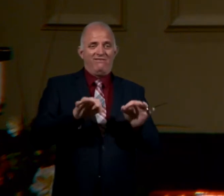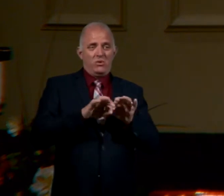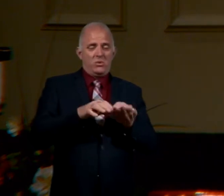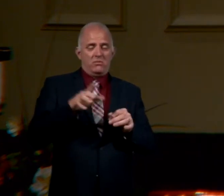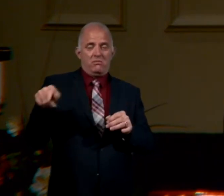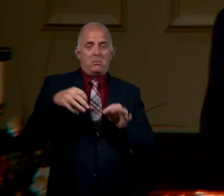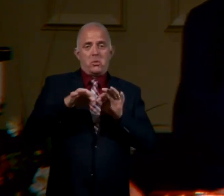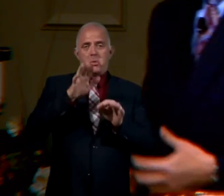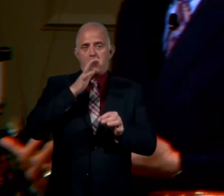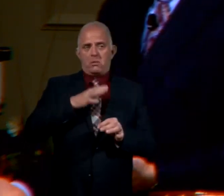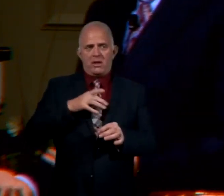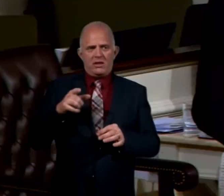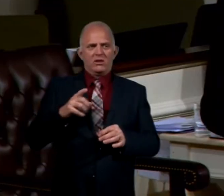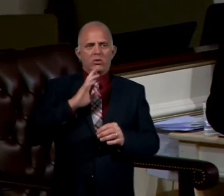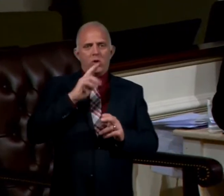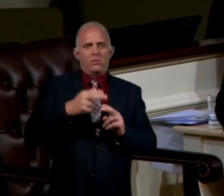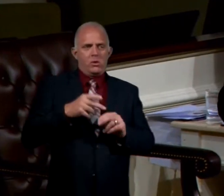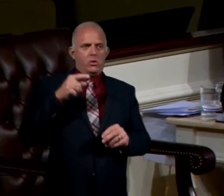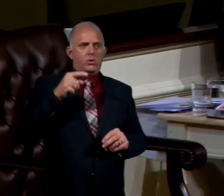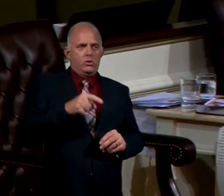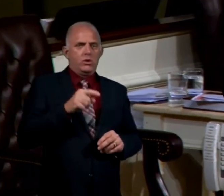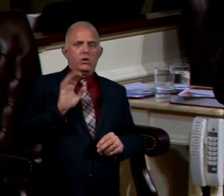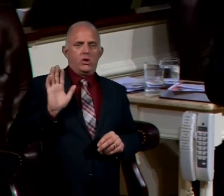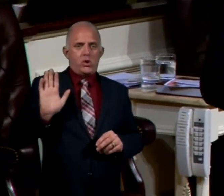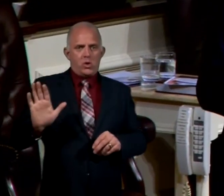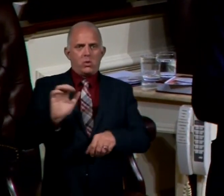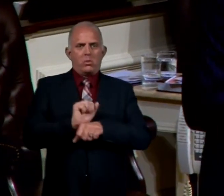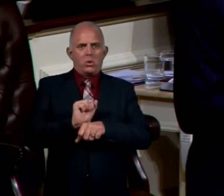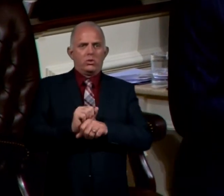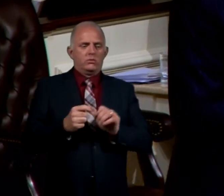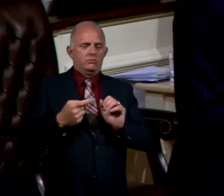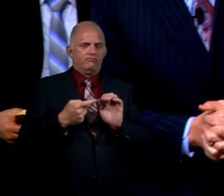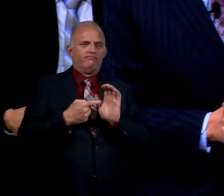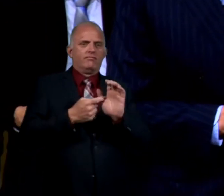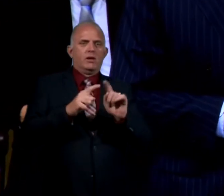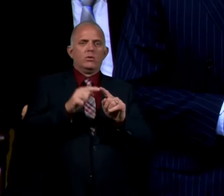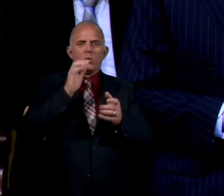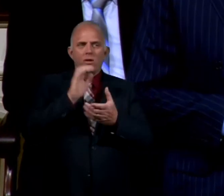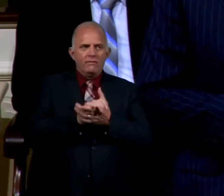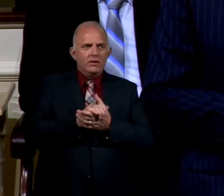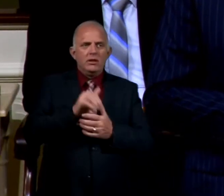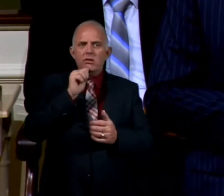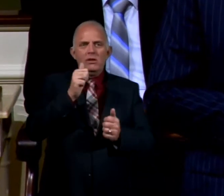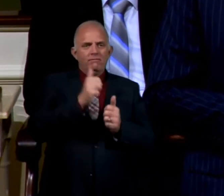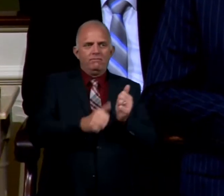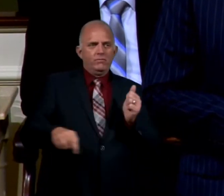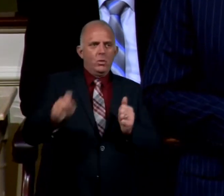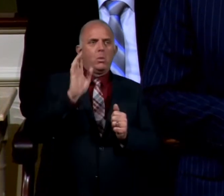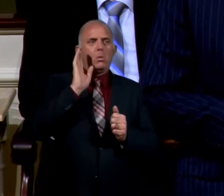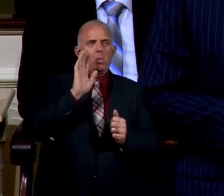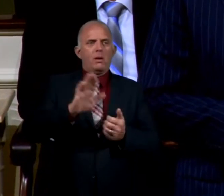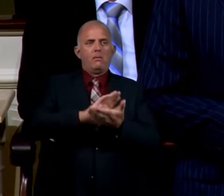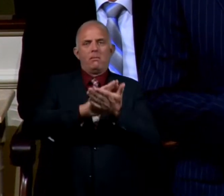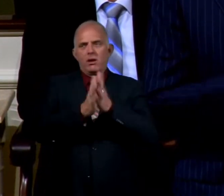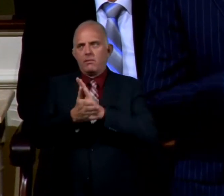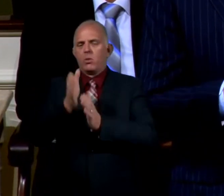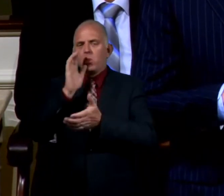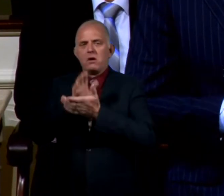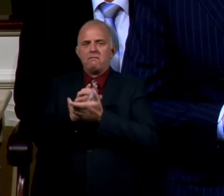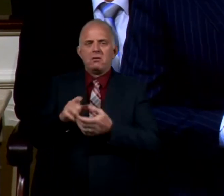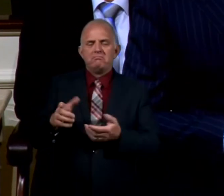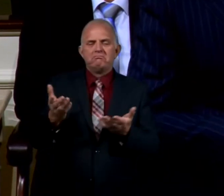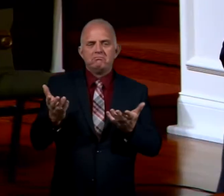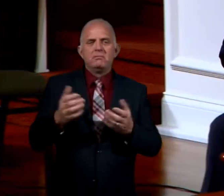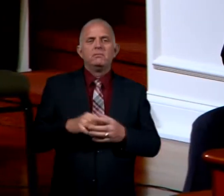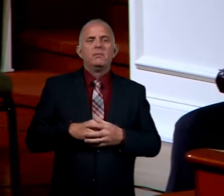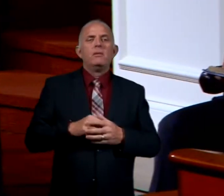speaks about her work as a wife. Not every lady will have the chance to be a wife. But the first